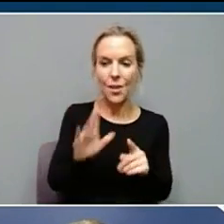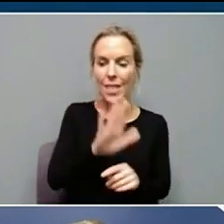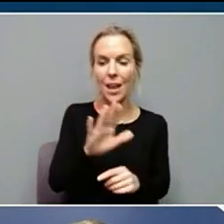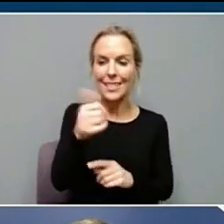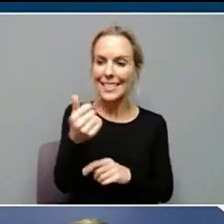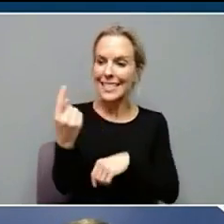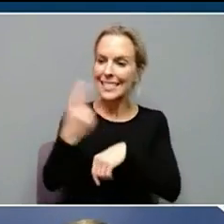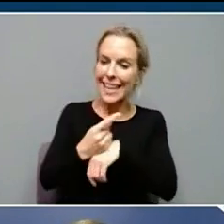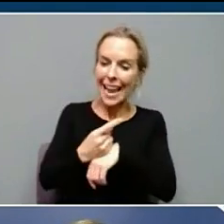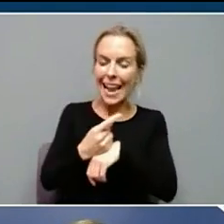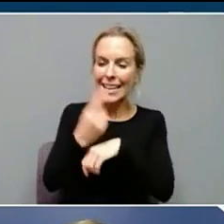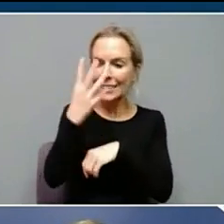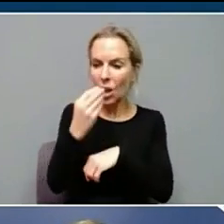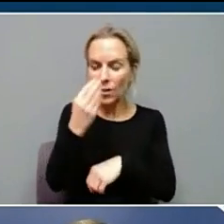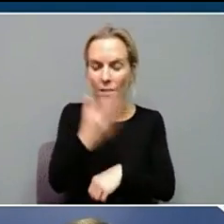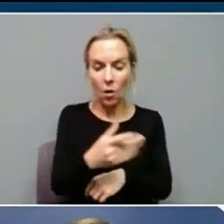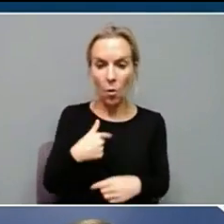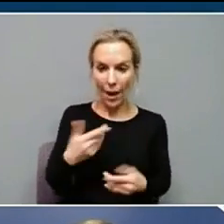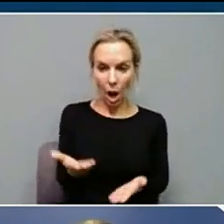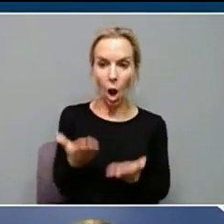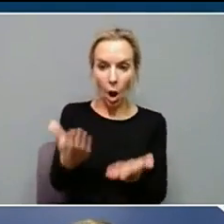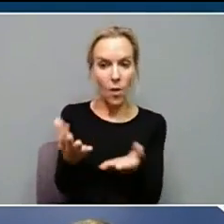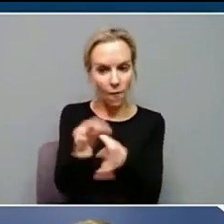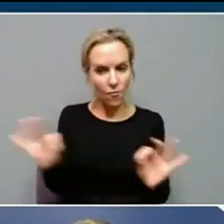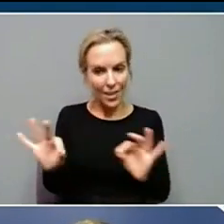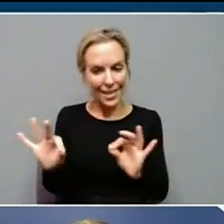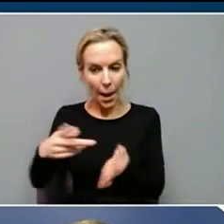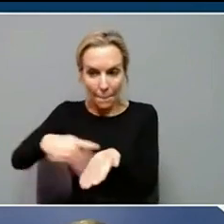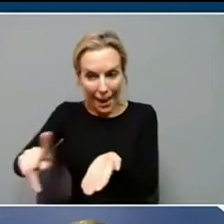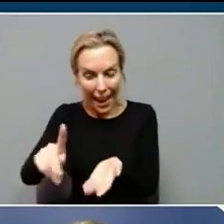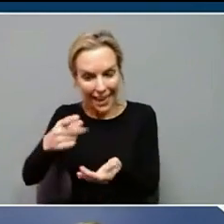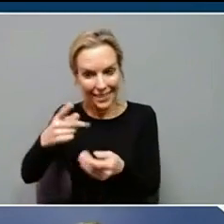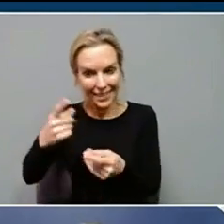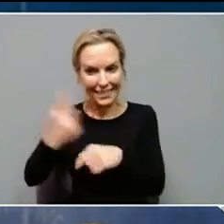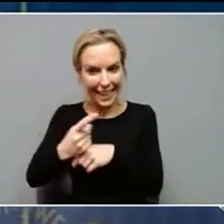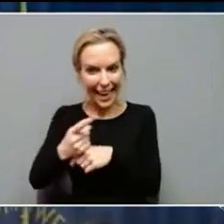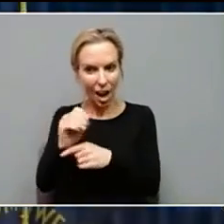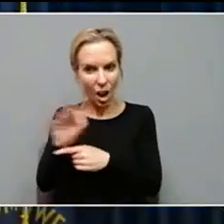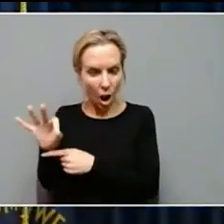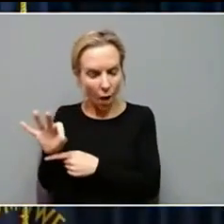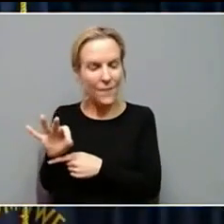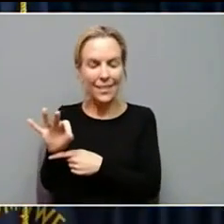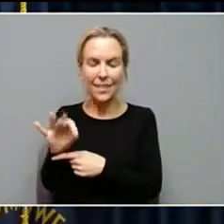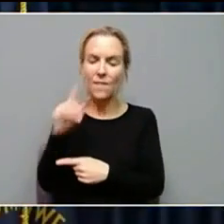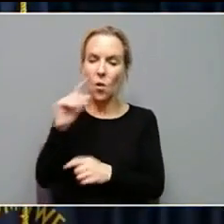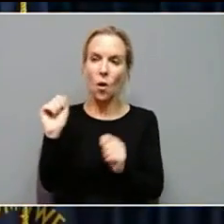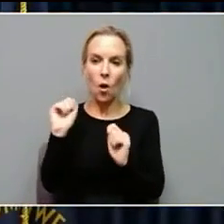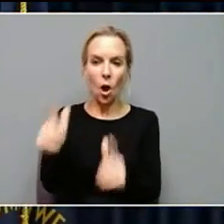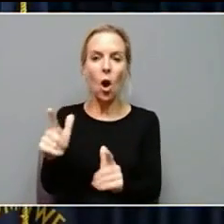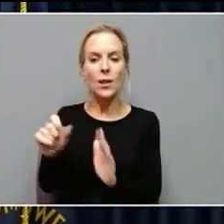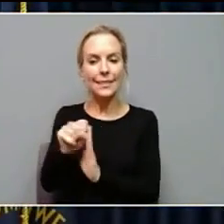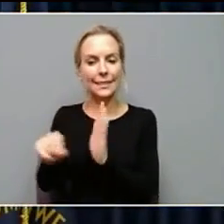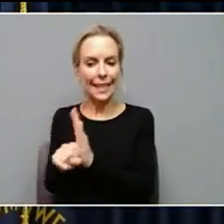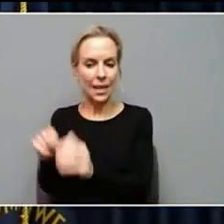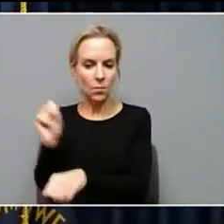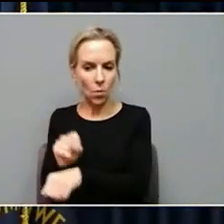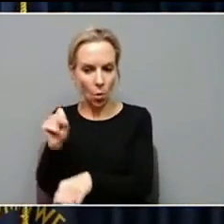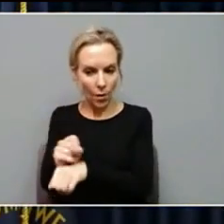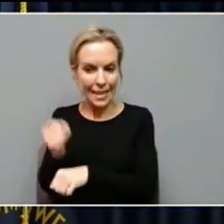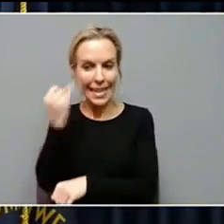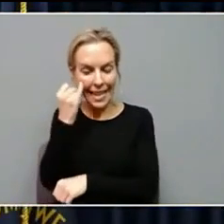free day off, paid day off, I guess is the way you would say it, for all of our state employees if they will